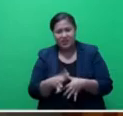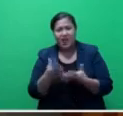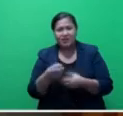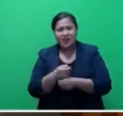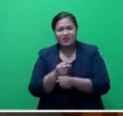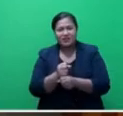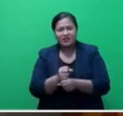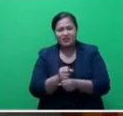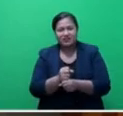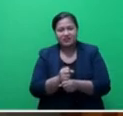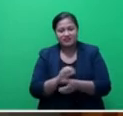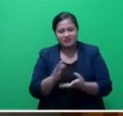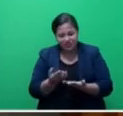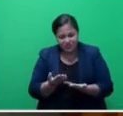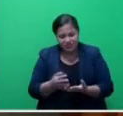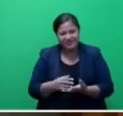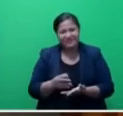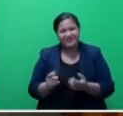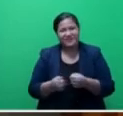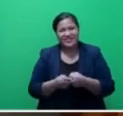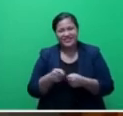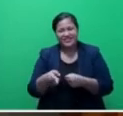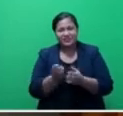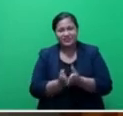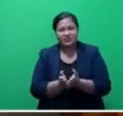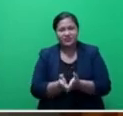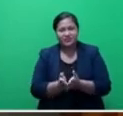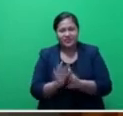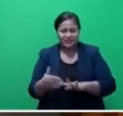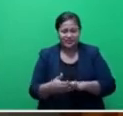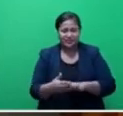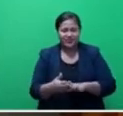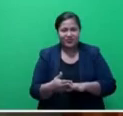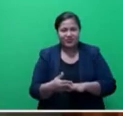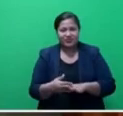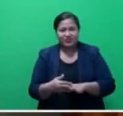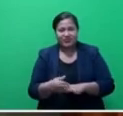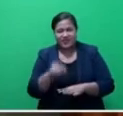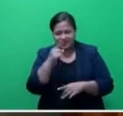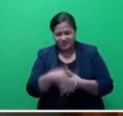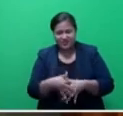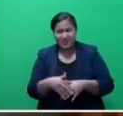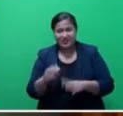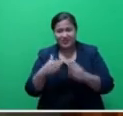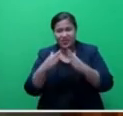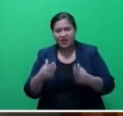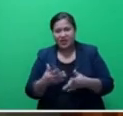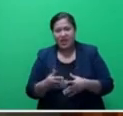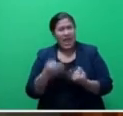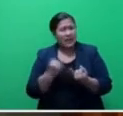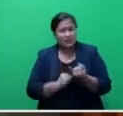of jetties and passenger shelters? You know, for example, it's chaotic at Natovi, particularly for